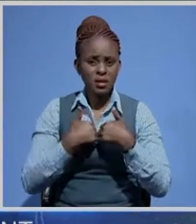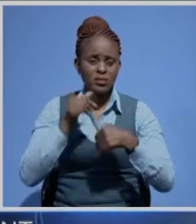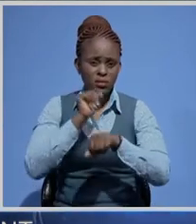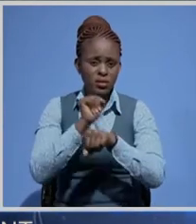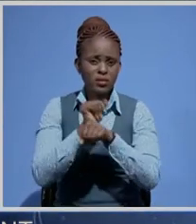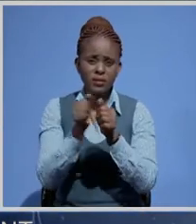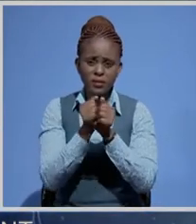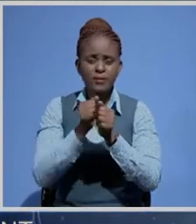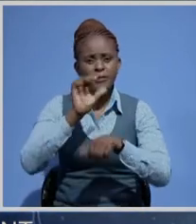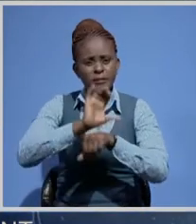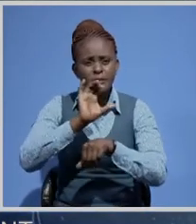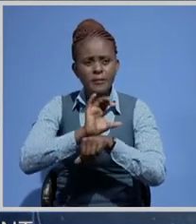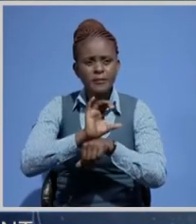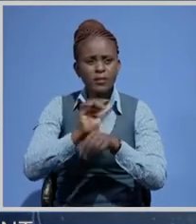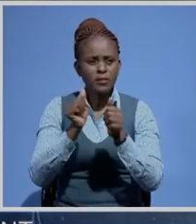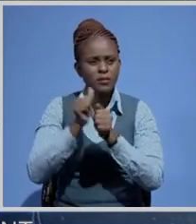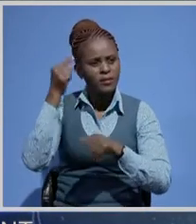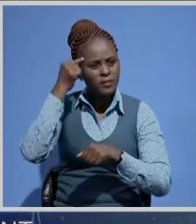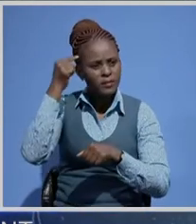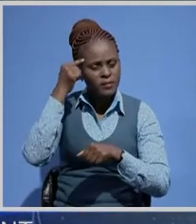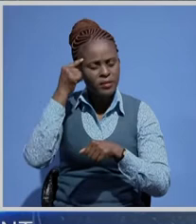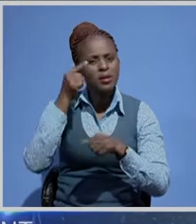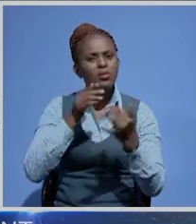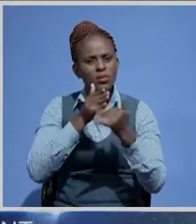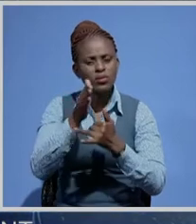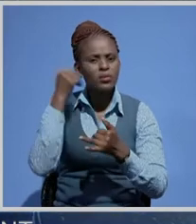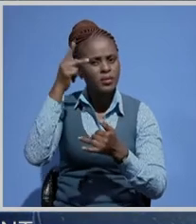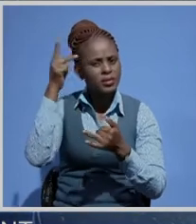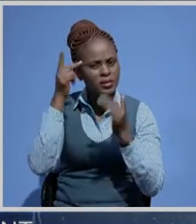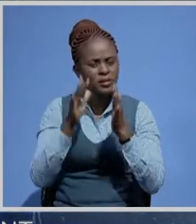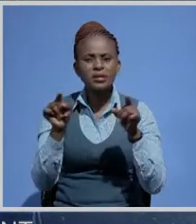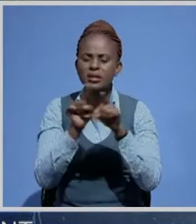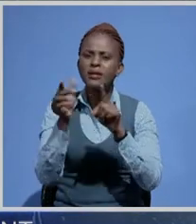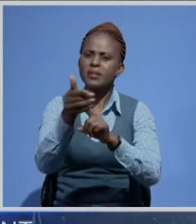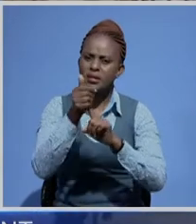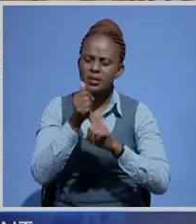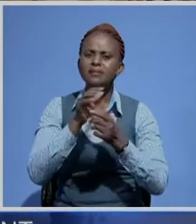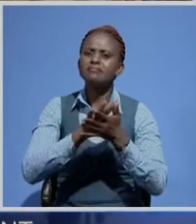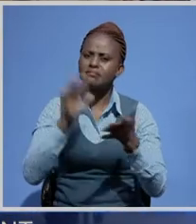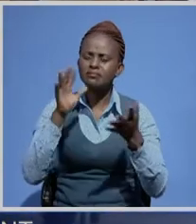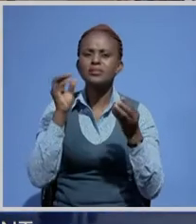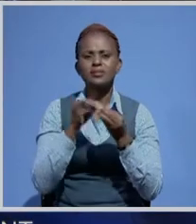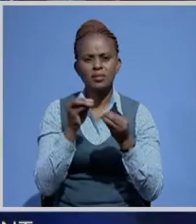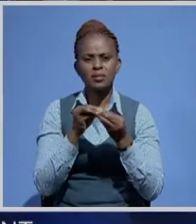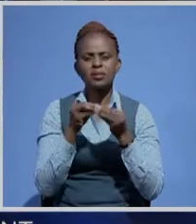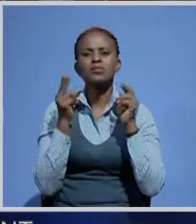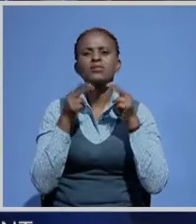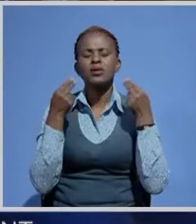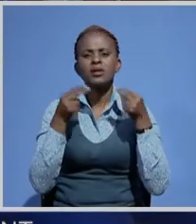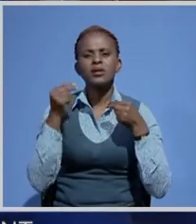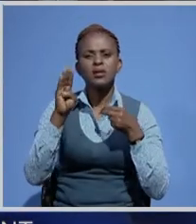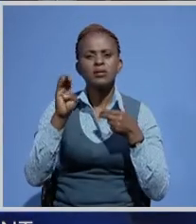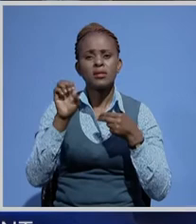church and the government through politicians, we'll achieve much, much, much more. Father Norbert Besa represented the